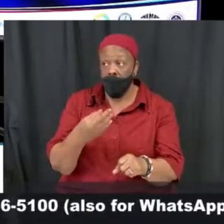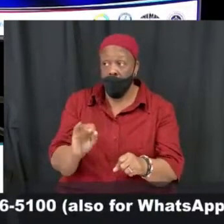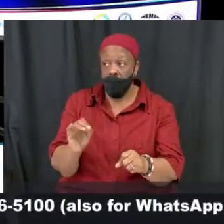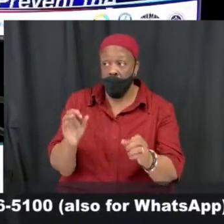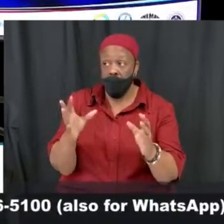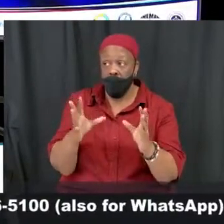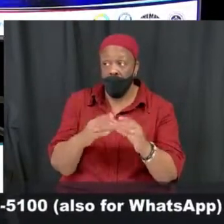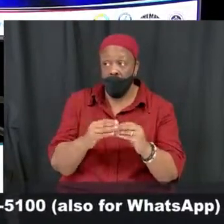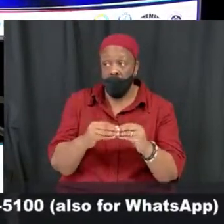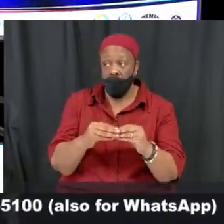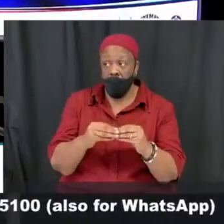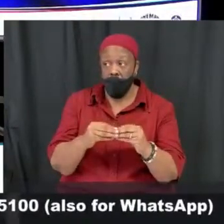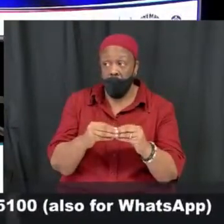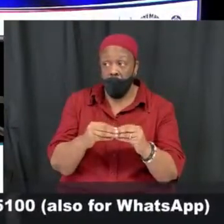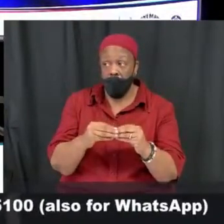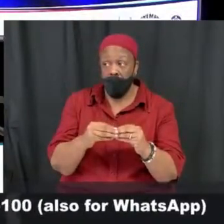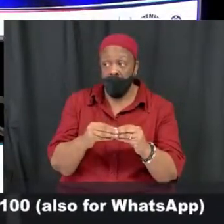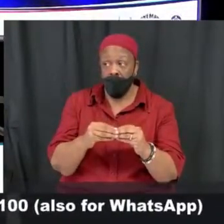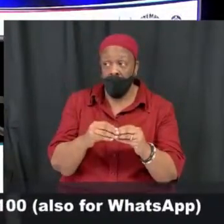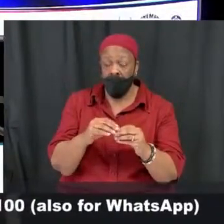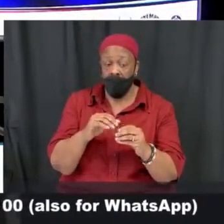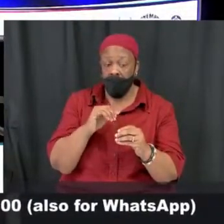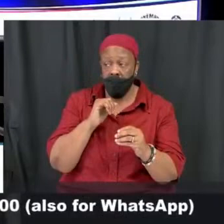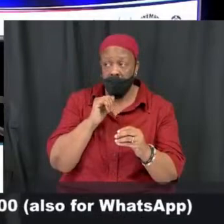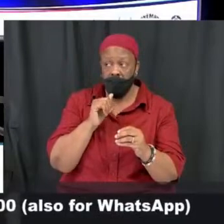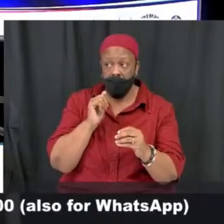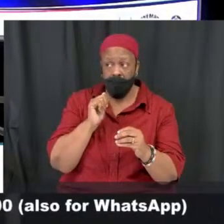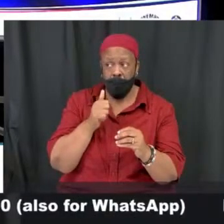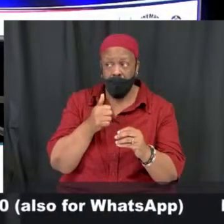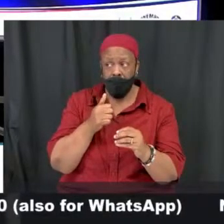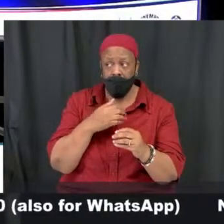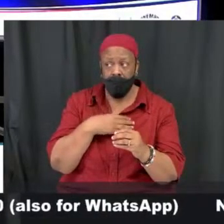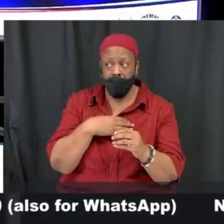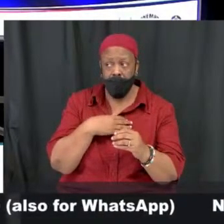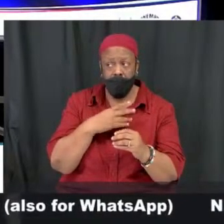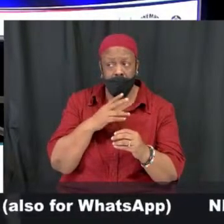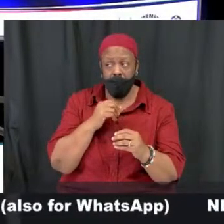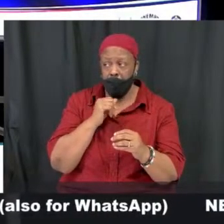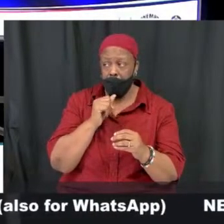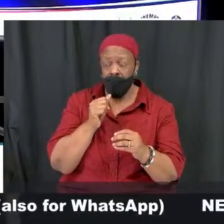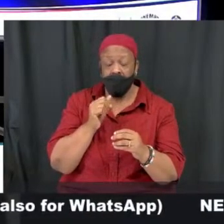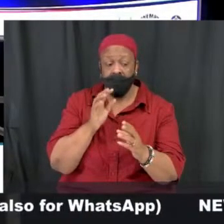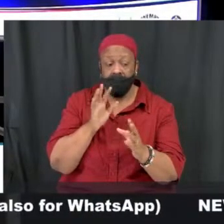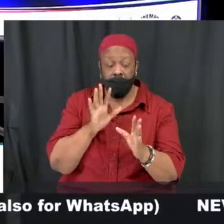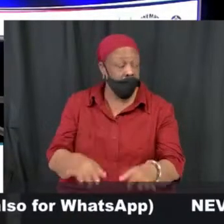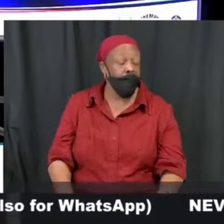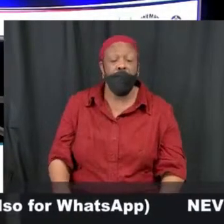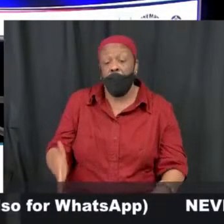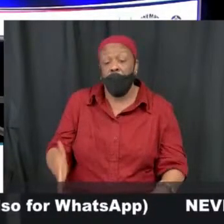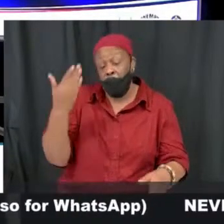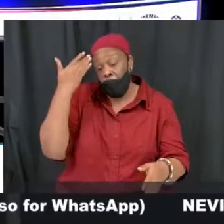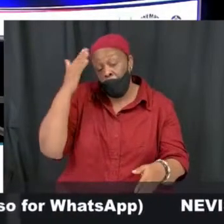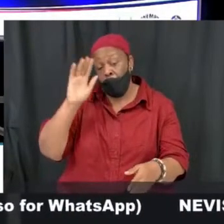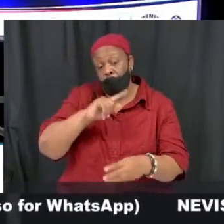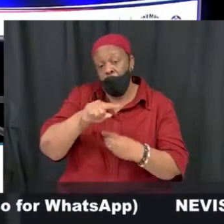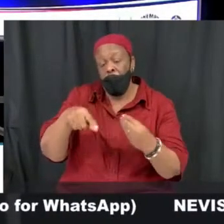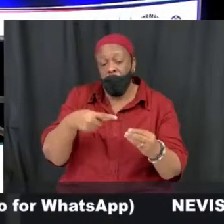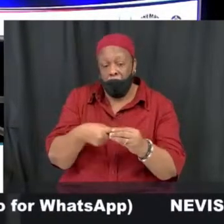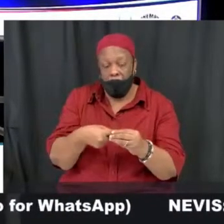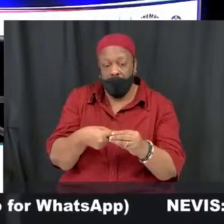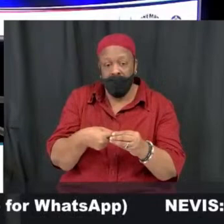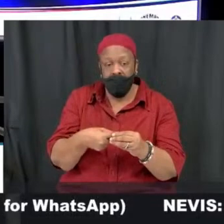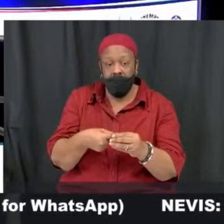COVID-19 press briefing. As you realize, it's a very fluid situation that we're